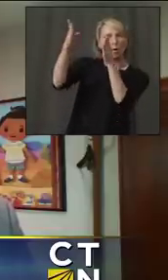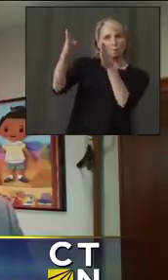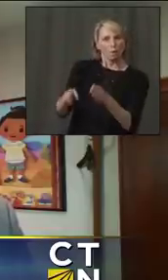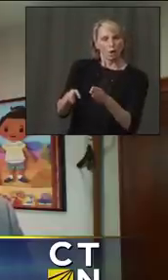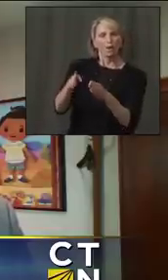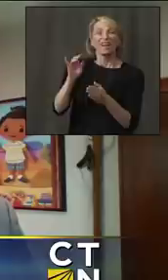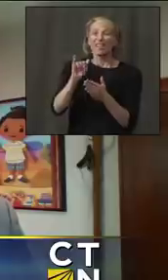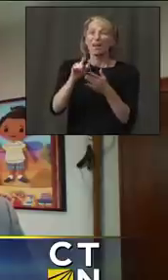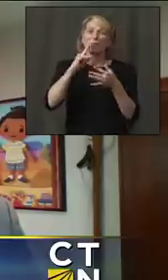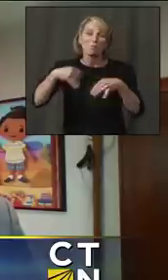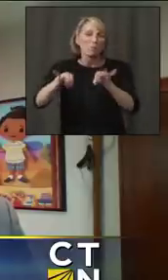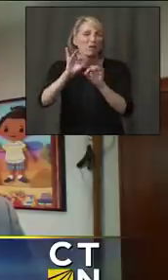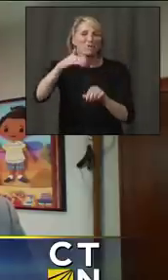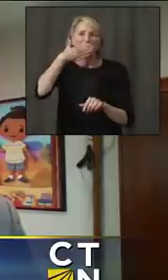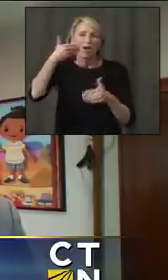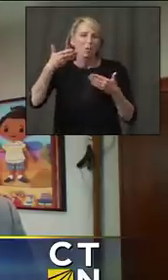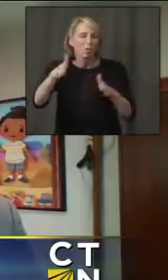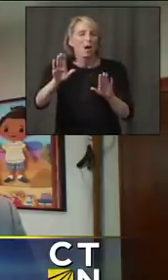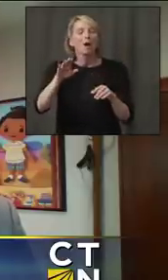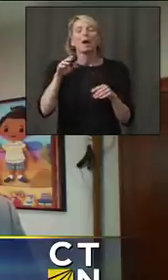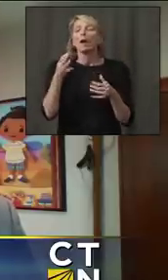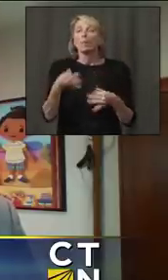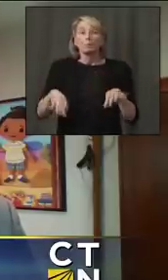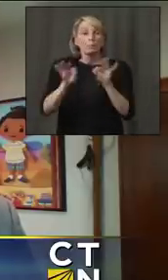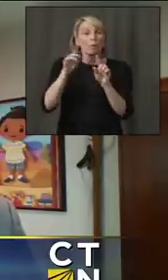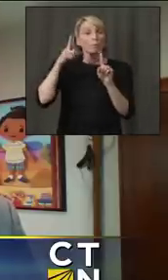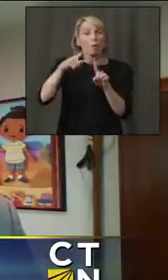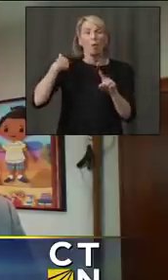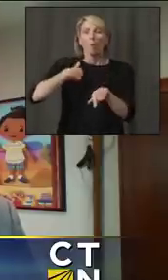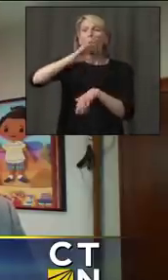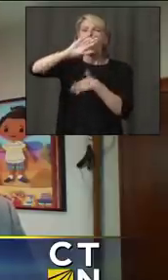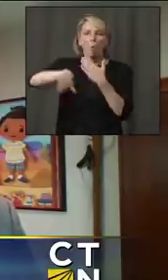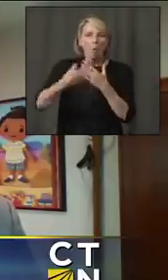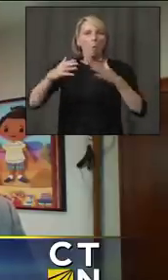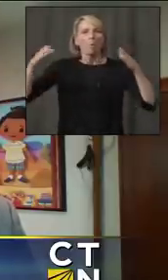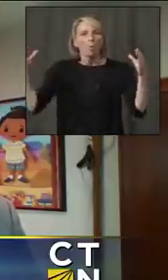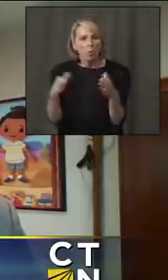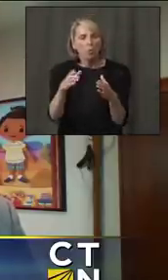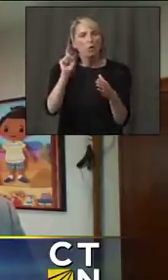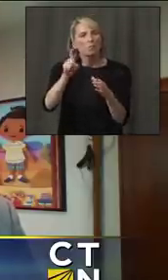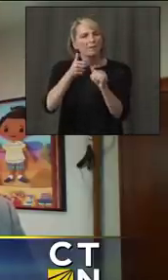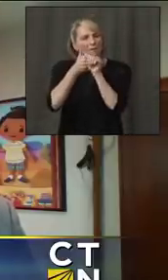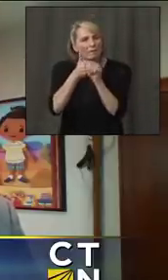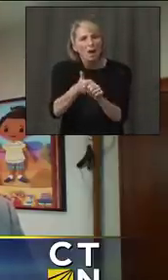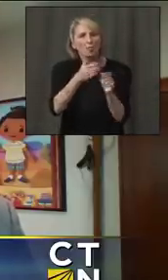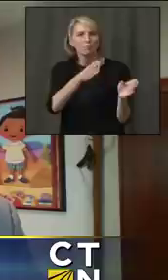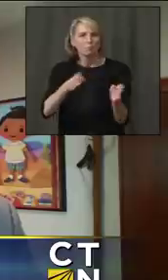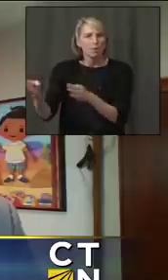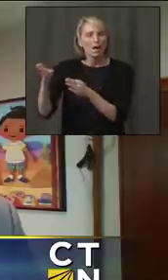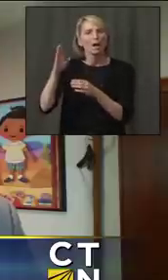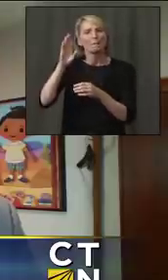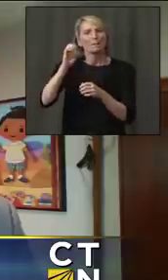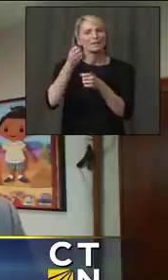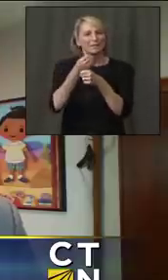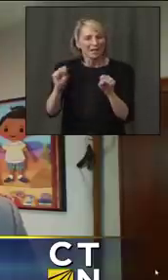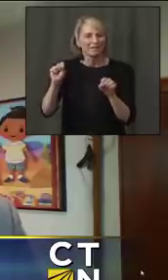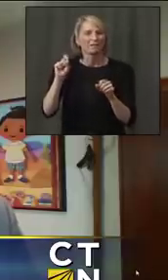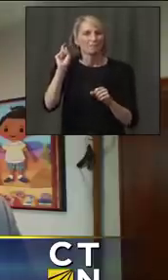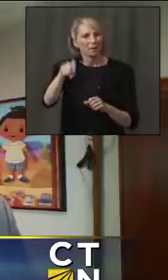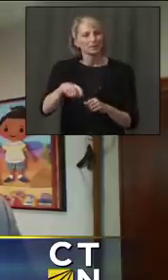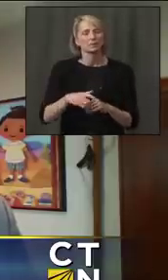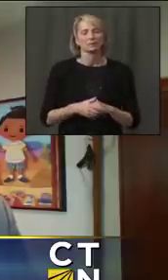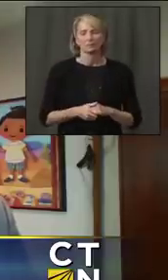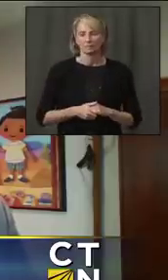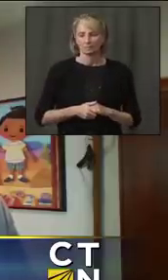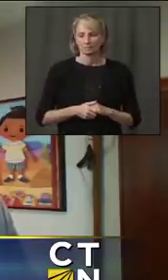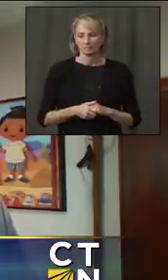we have to make sure that we're all vigilant and we're all following the plan that is established. And what are